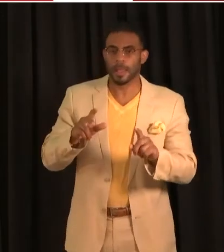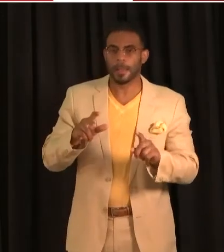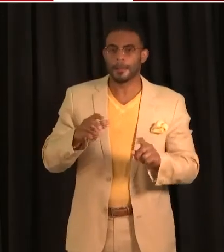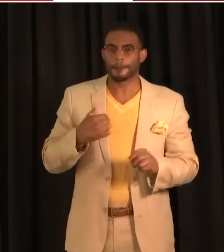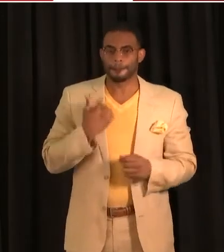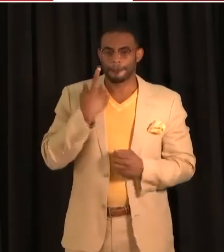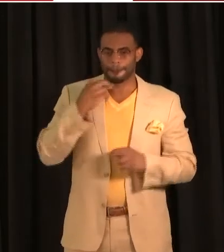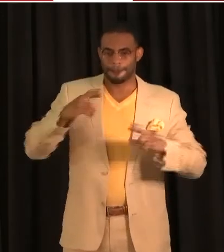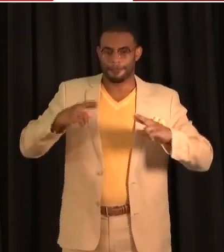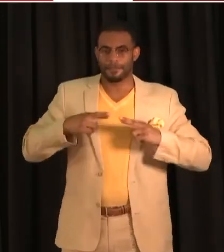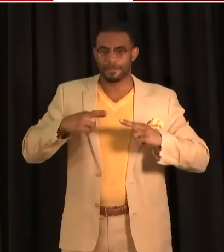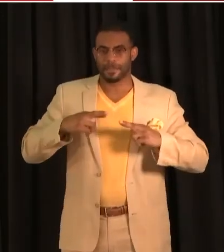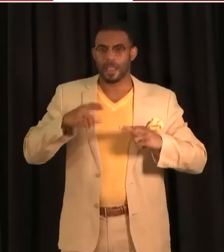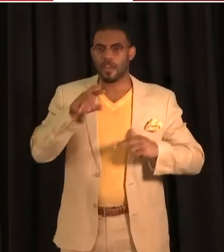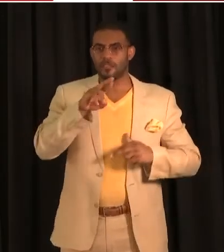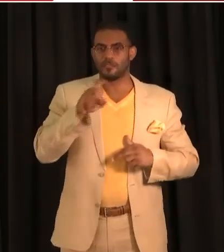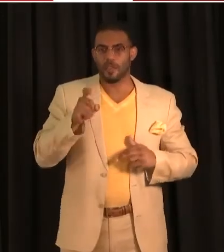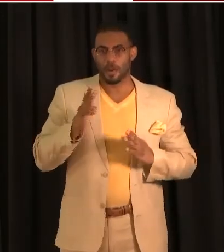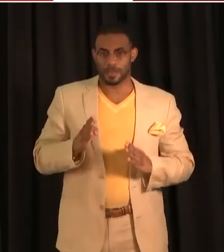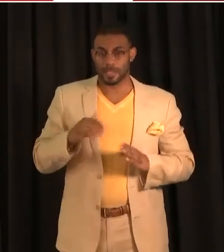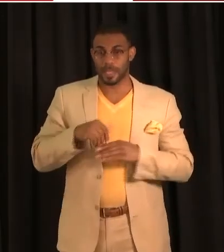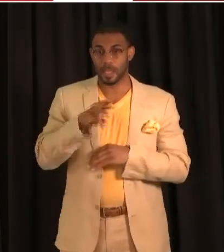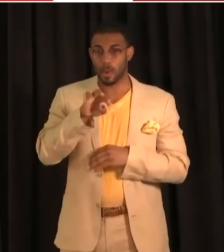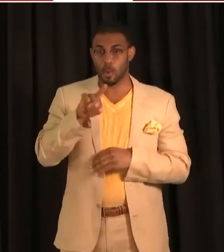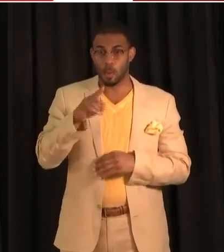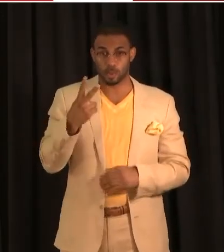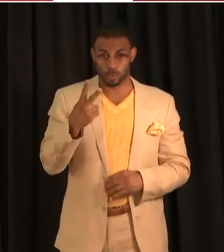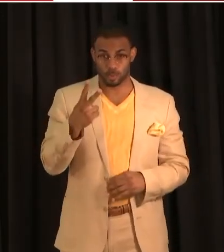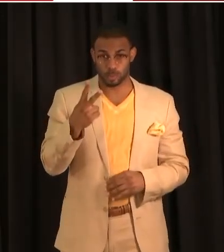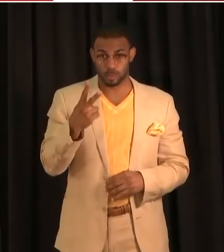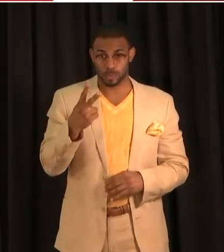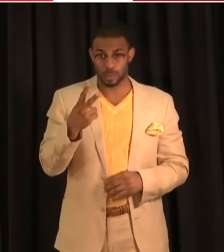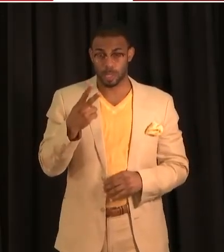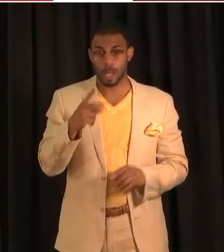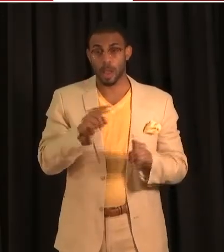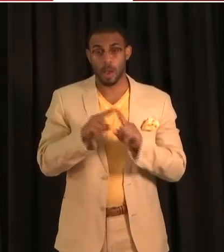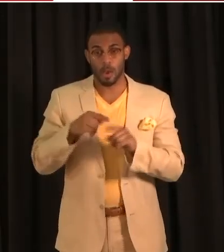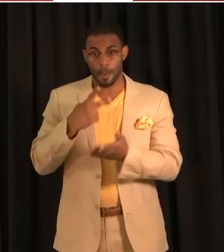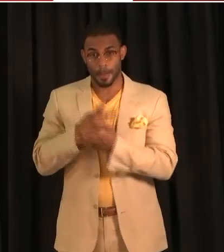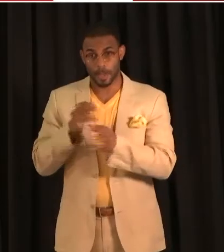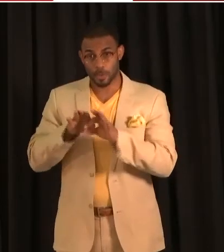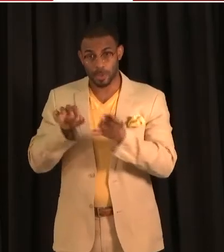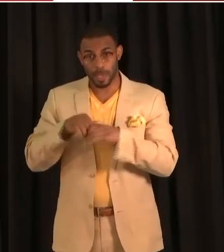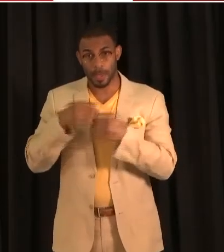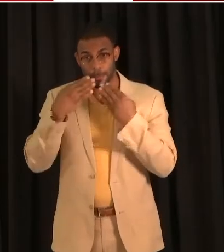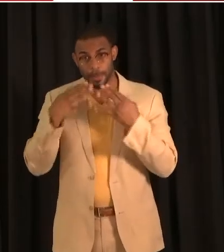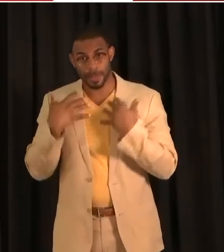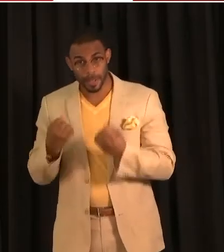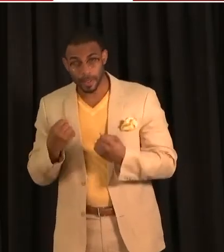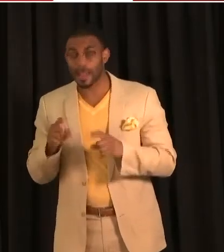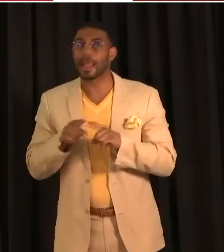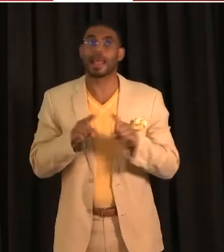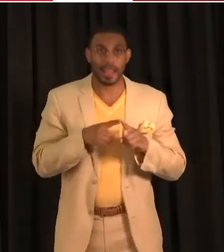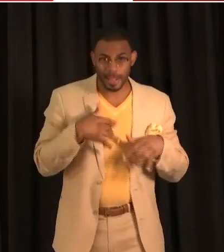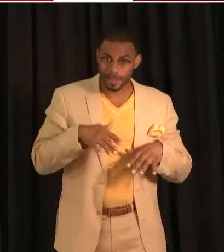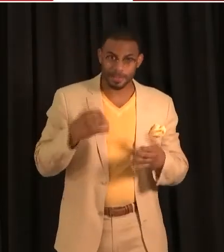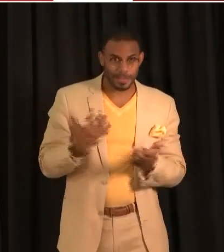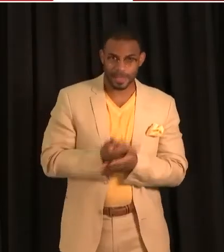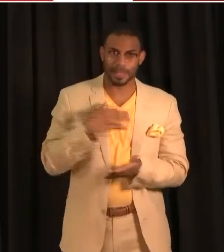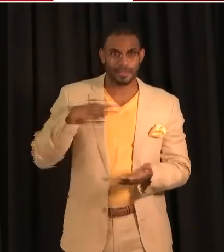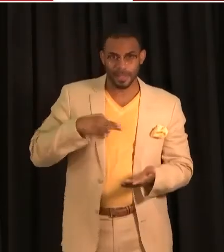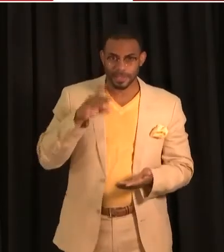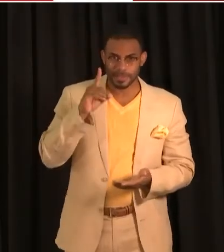Okay. I'm a recently retired pharmacist in Ward 2, and I also have a master's degree in public health, and I'm